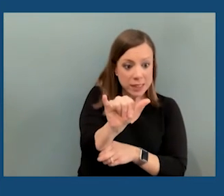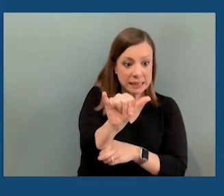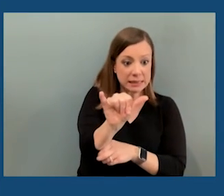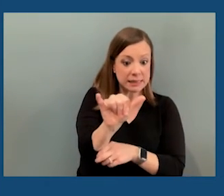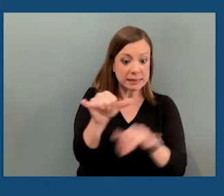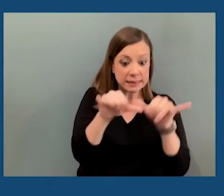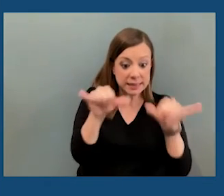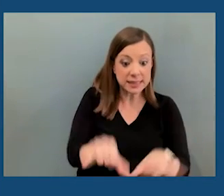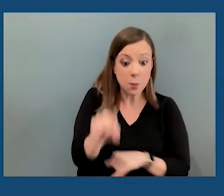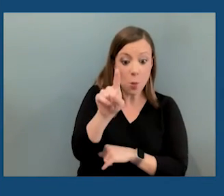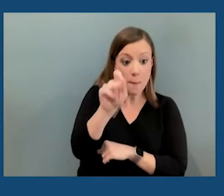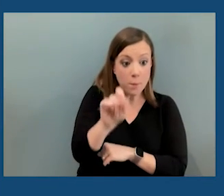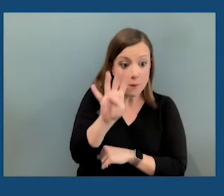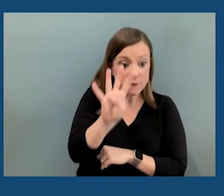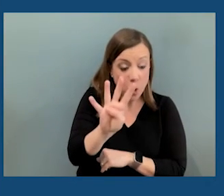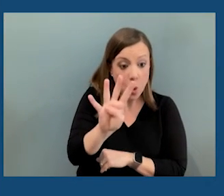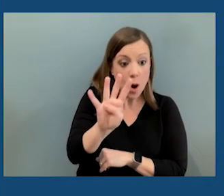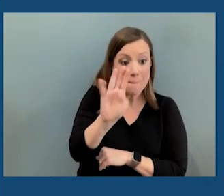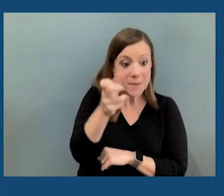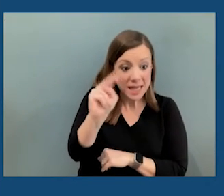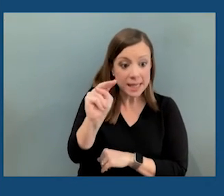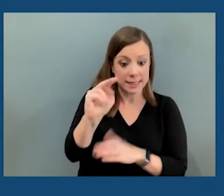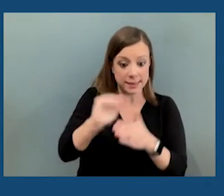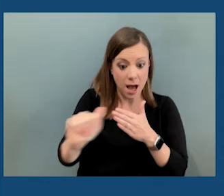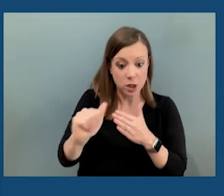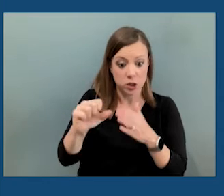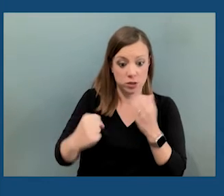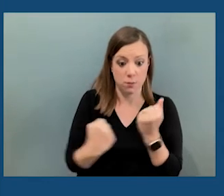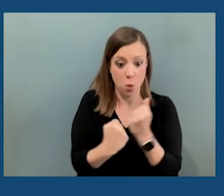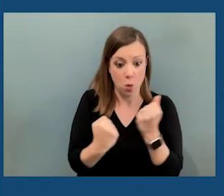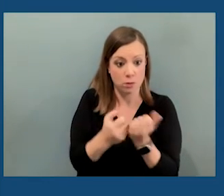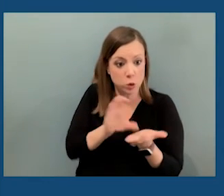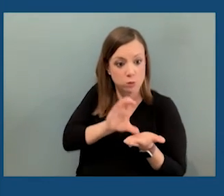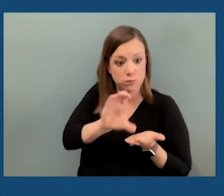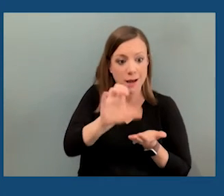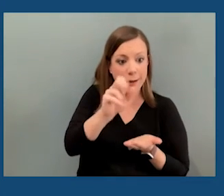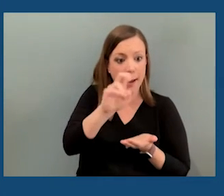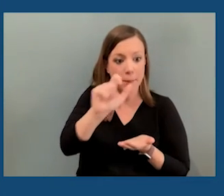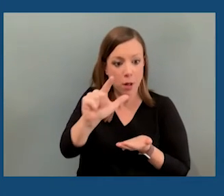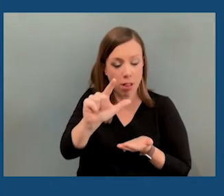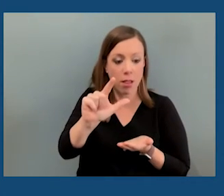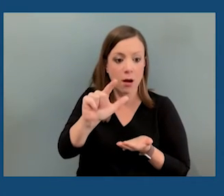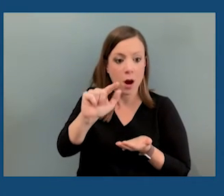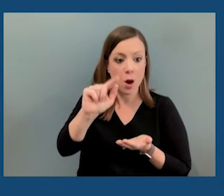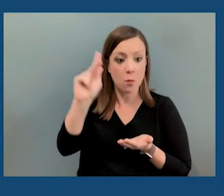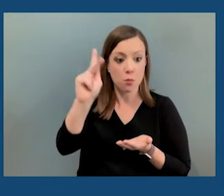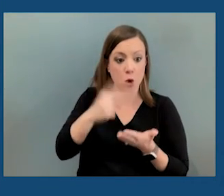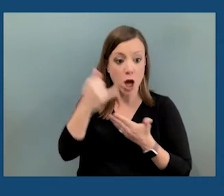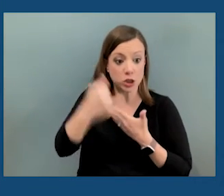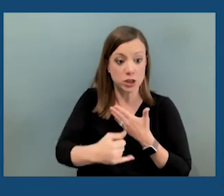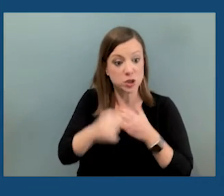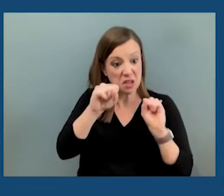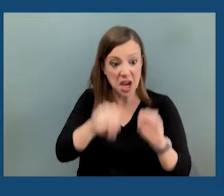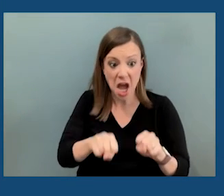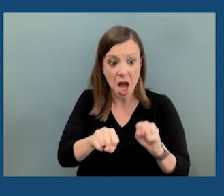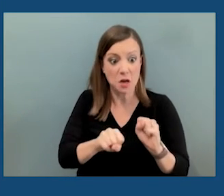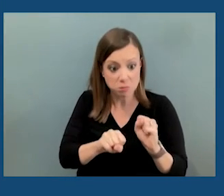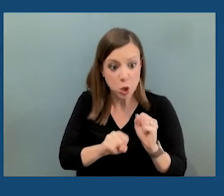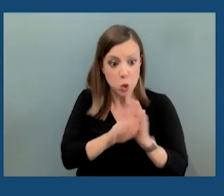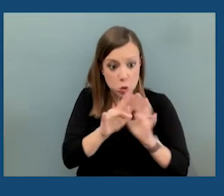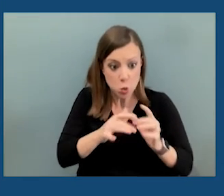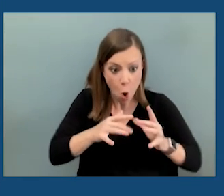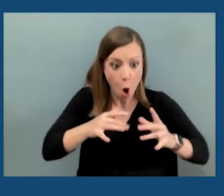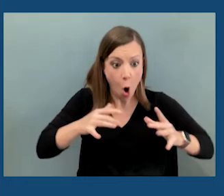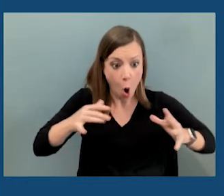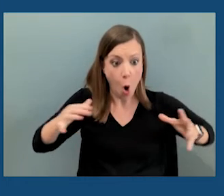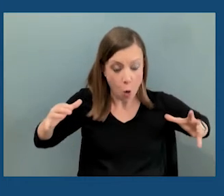support capital projects so they can grow. But as I talk about your workforce, well, let me tell you the realities. I have been to